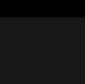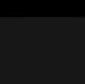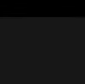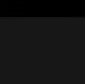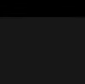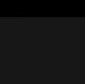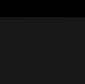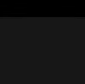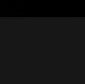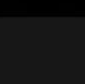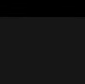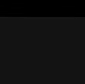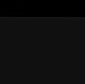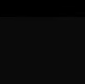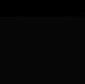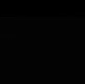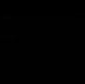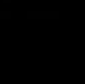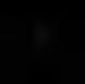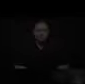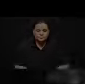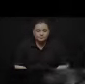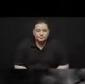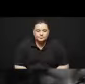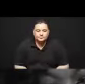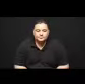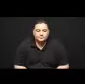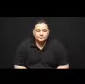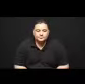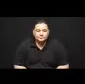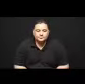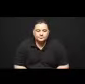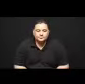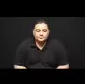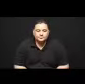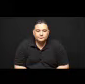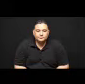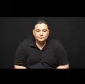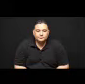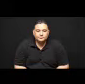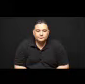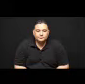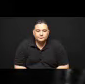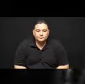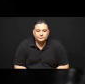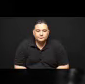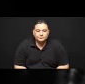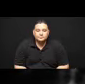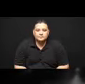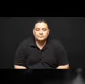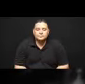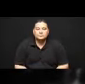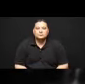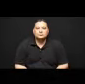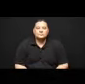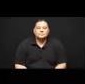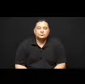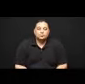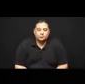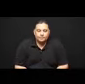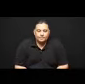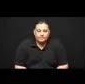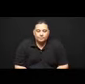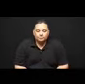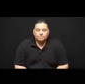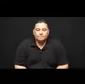Over black and white clips of readers performing, a title falls into place. We Are Nevadans, Hear Us, Oates Park Art Center. On stage, a row